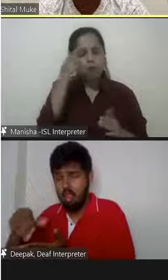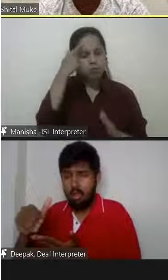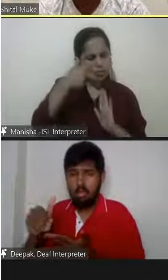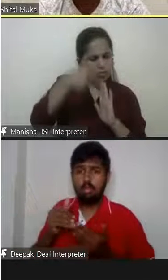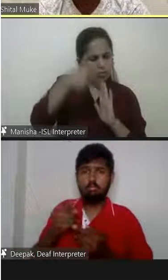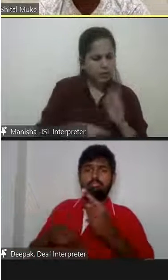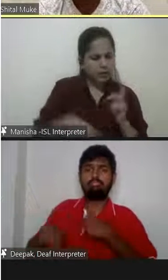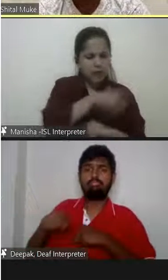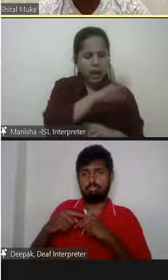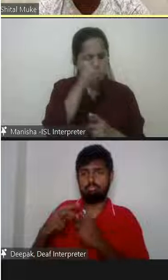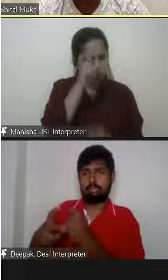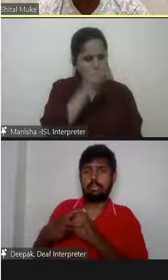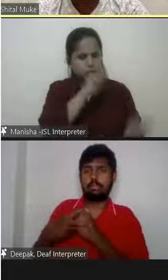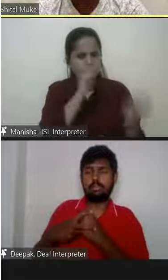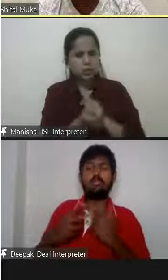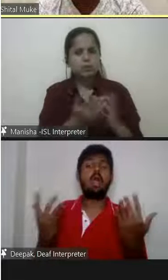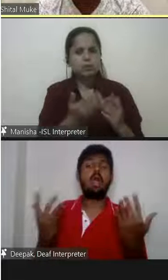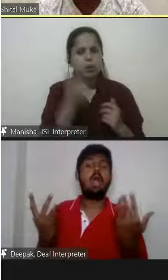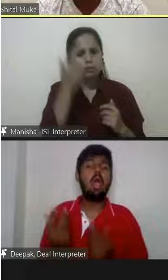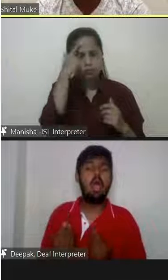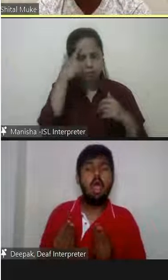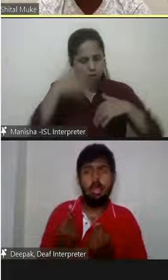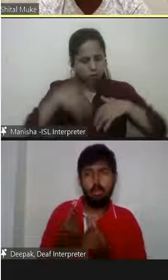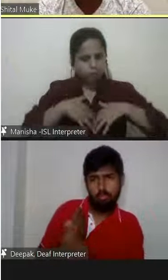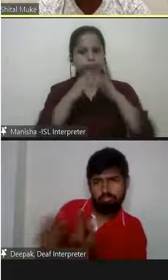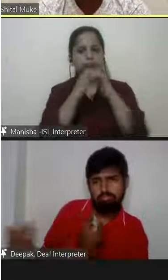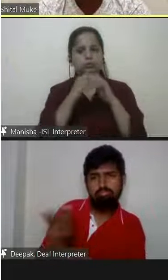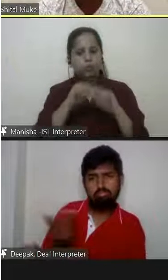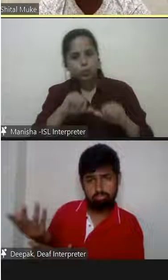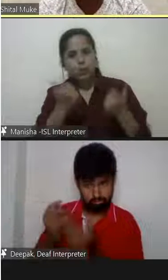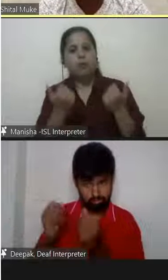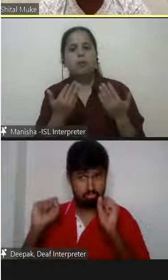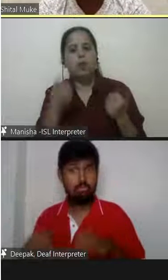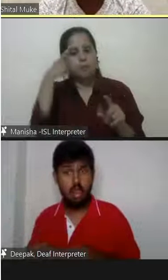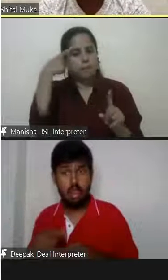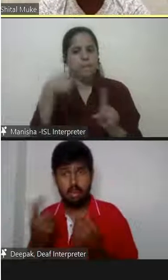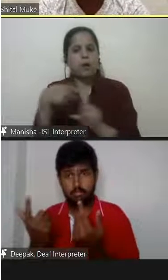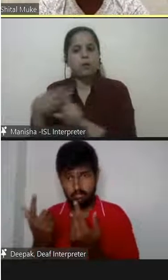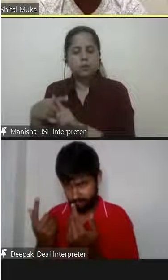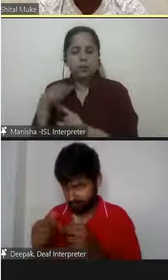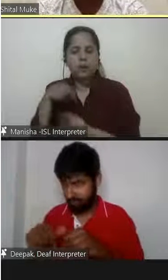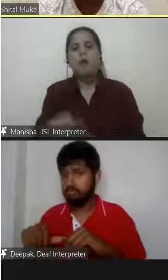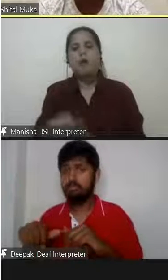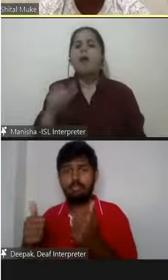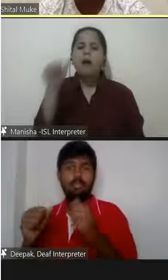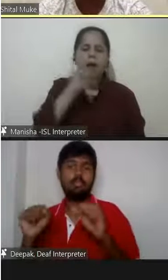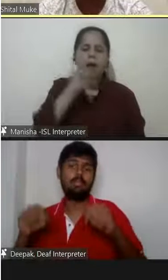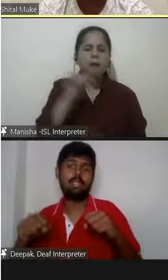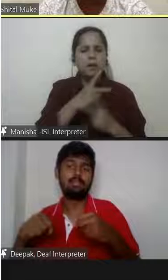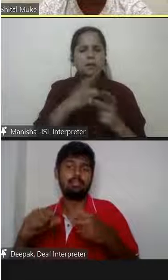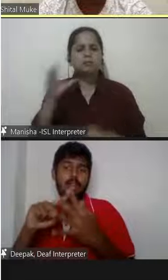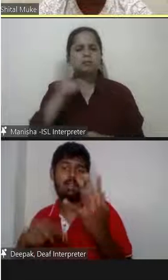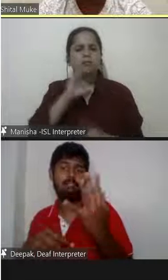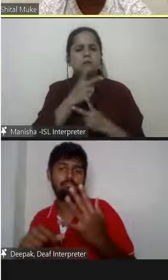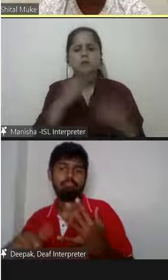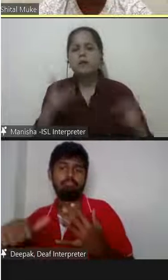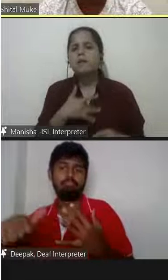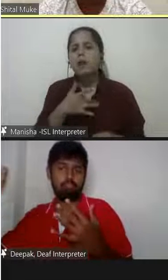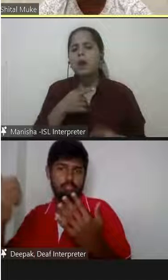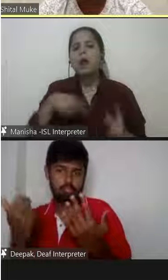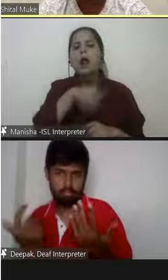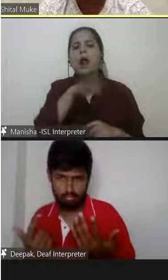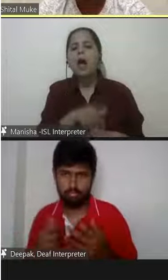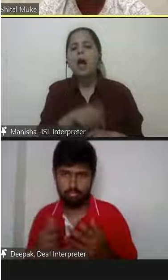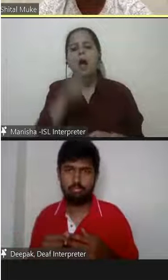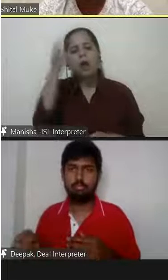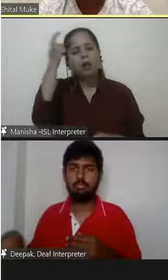as reducing the frequency of the alcohol drinking among the patients with alcohol use disorder.